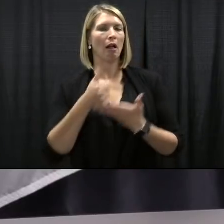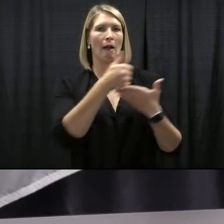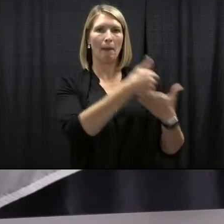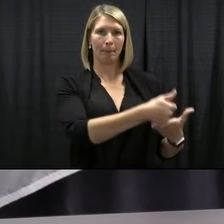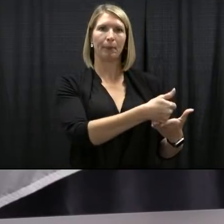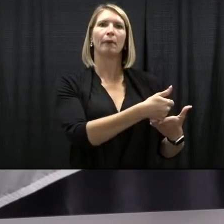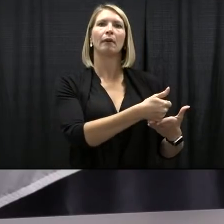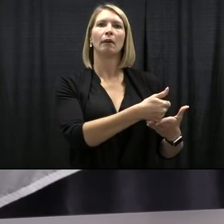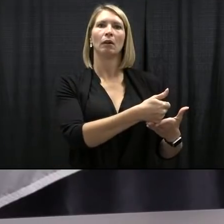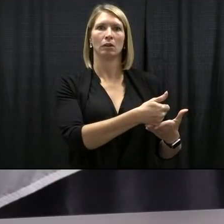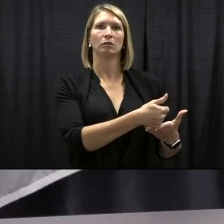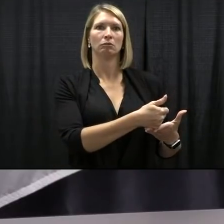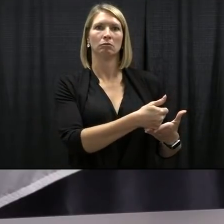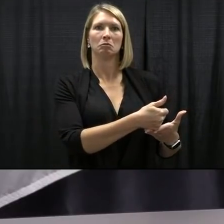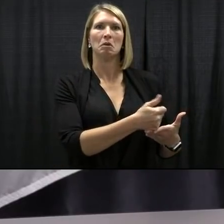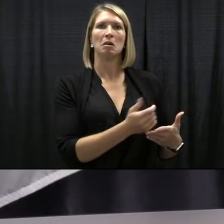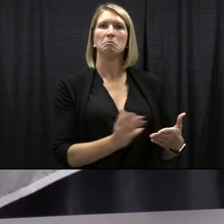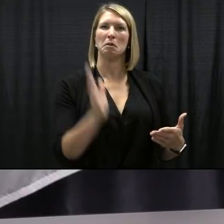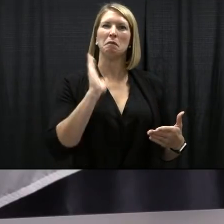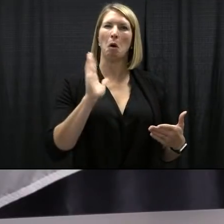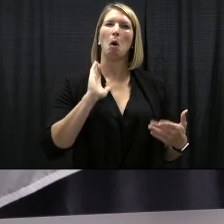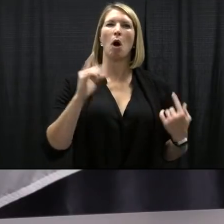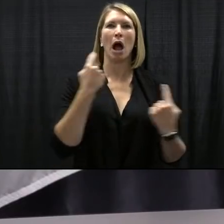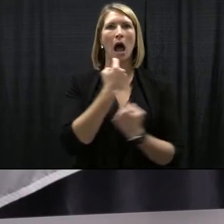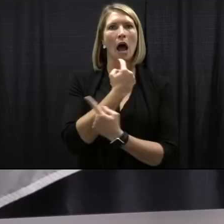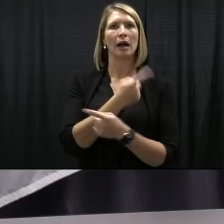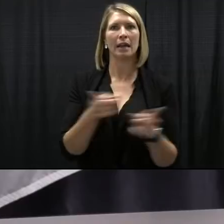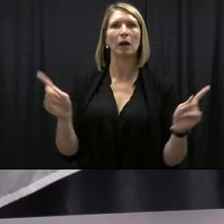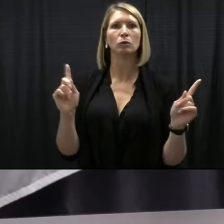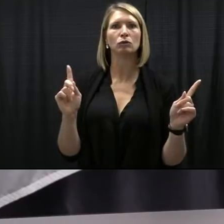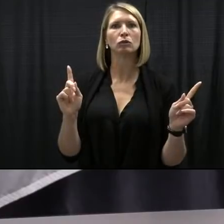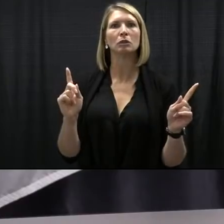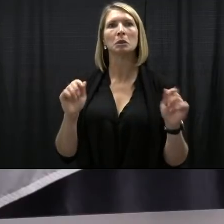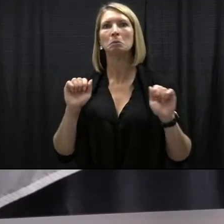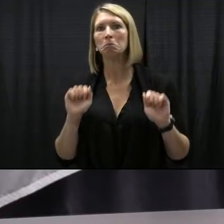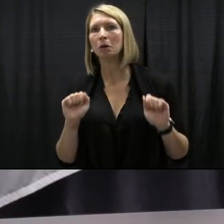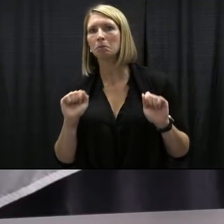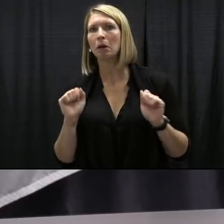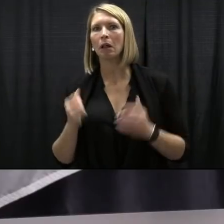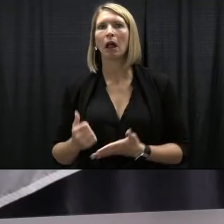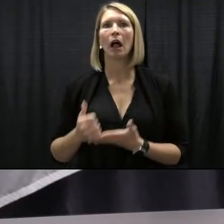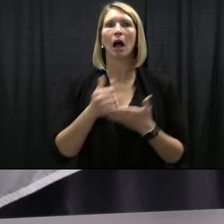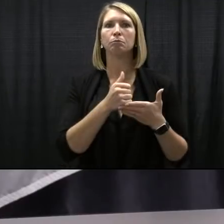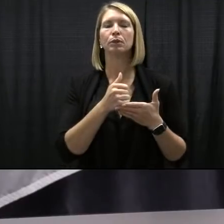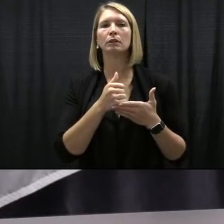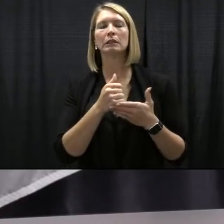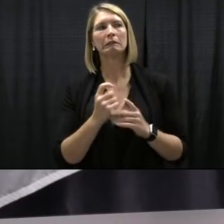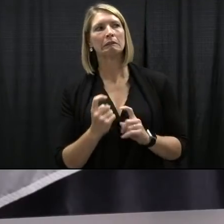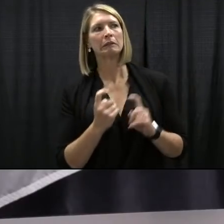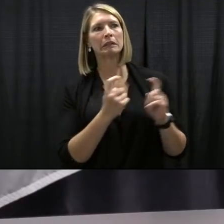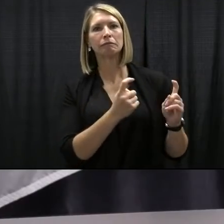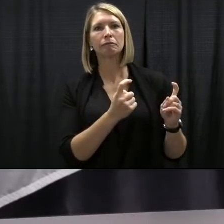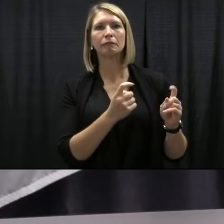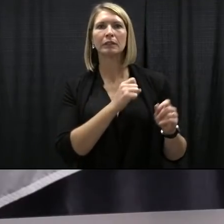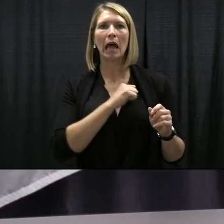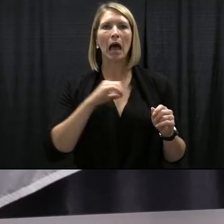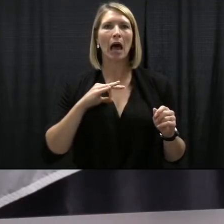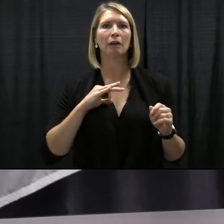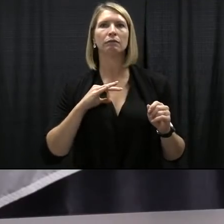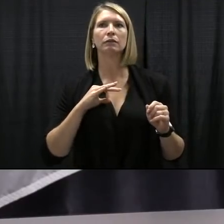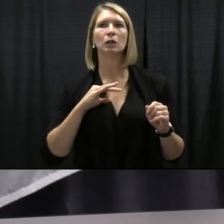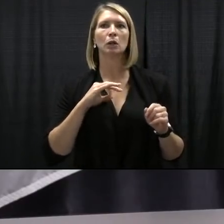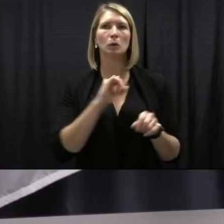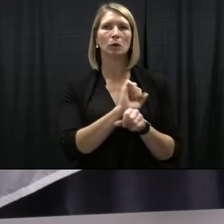with you all about Newfoundland and Labrador's position and posture with respect to helping Alberta.